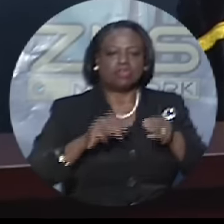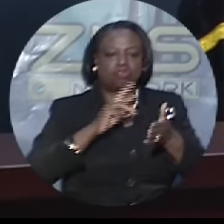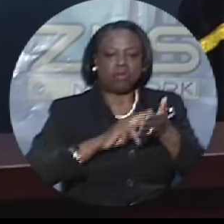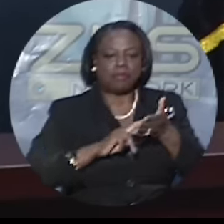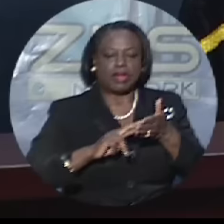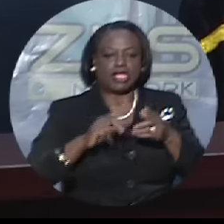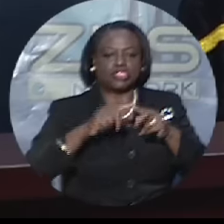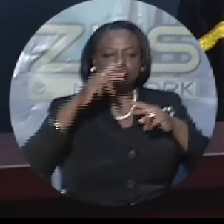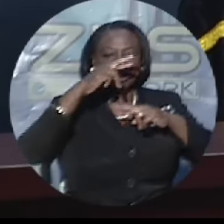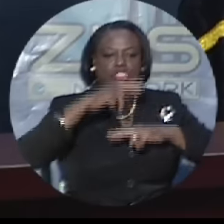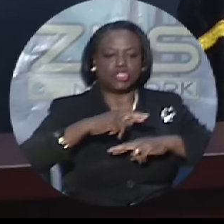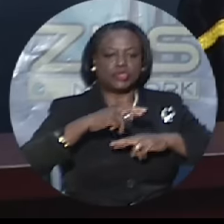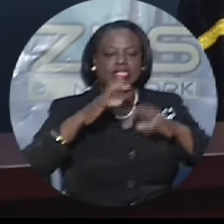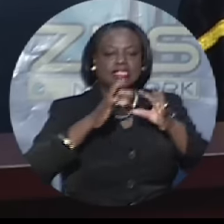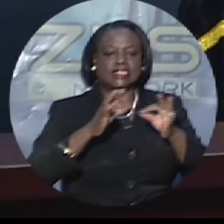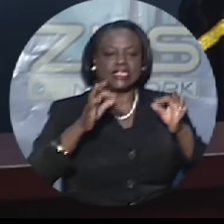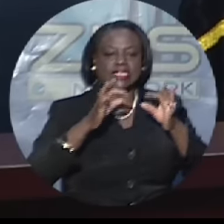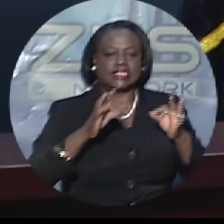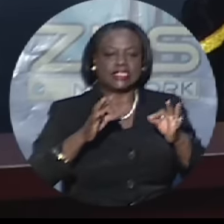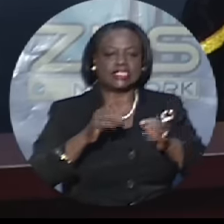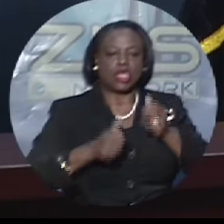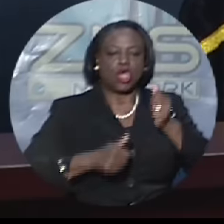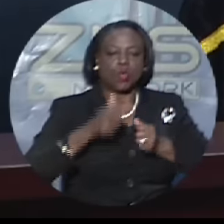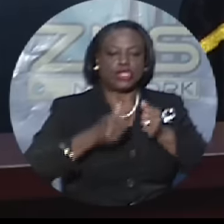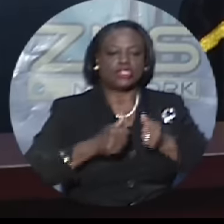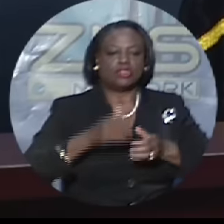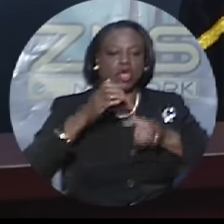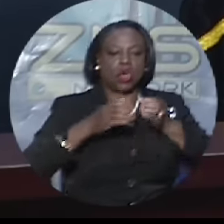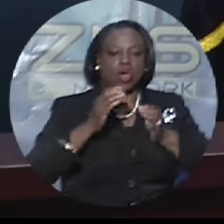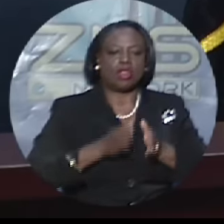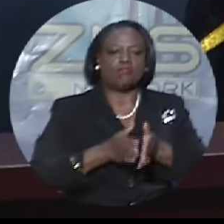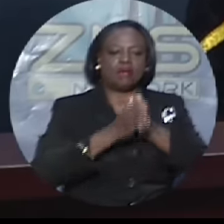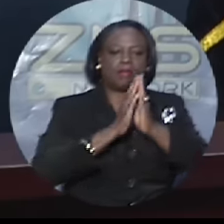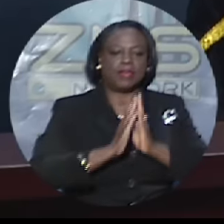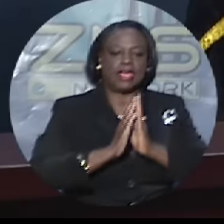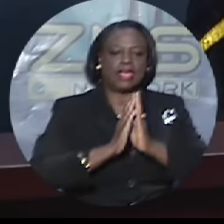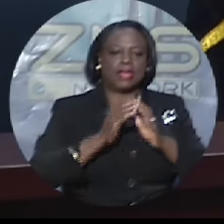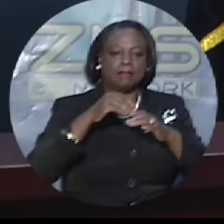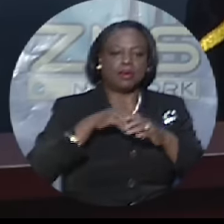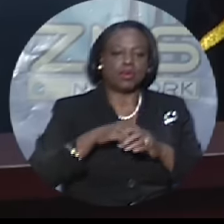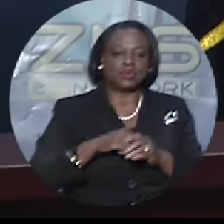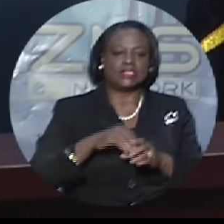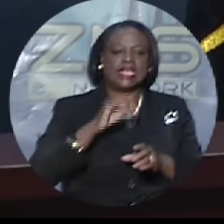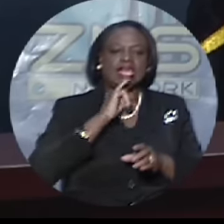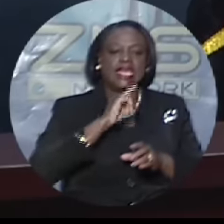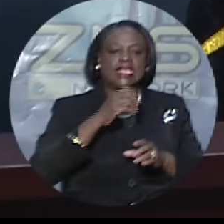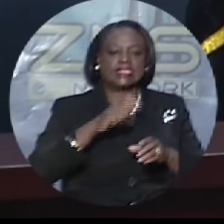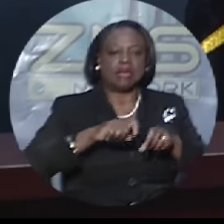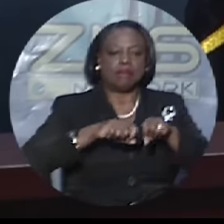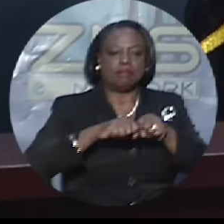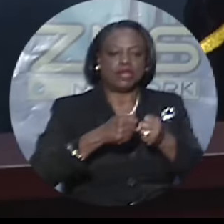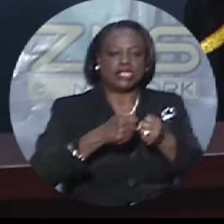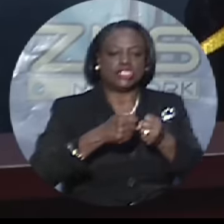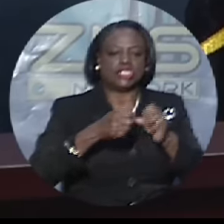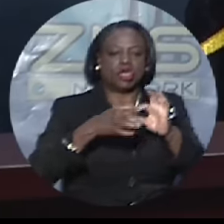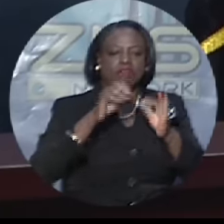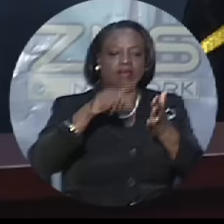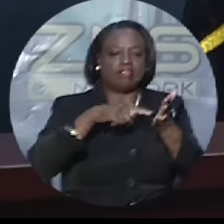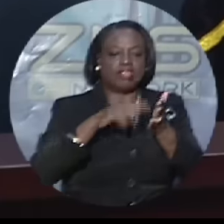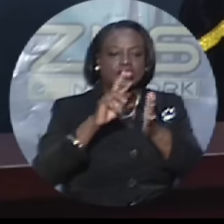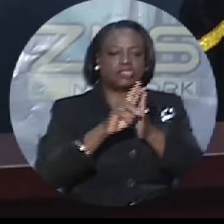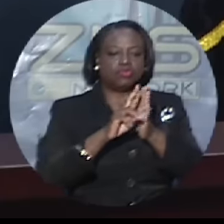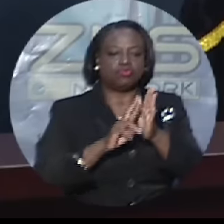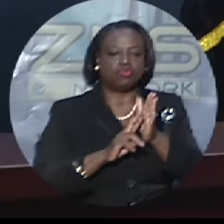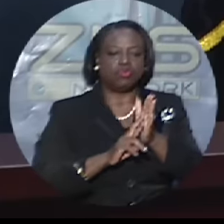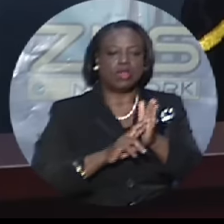reduce sentences which the Court of Appeal impose is an egregious breach of this rule